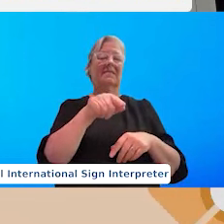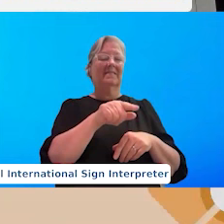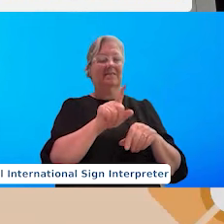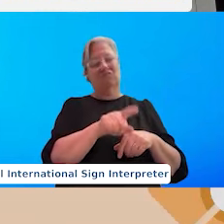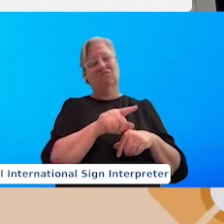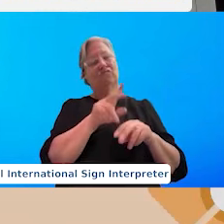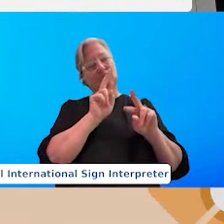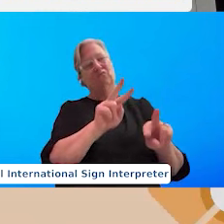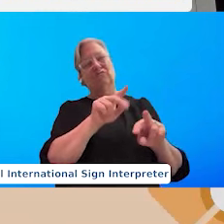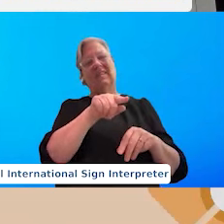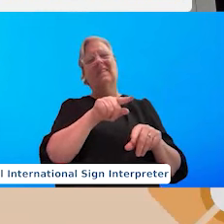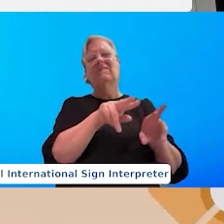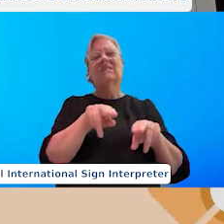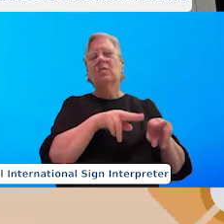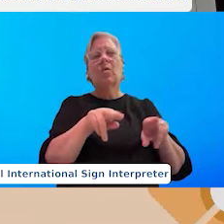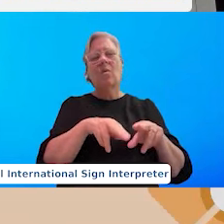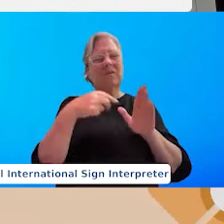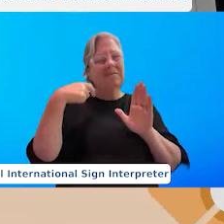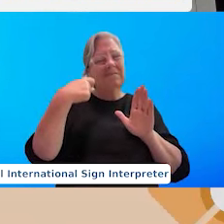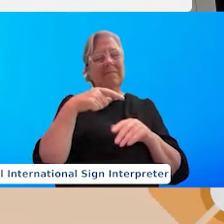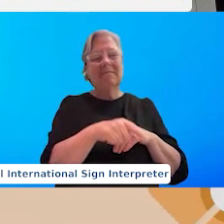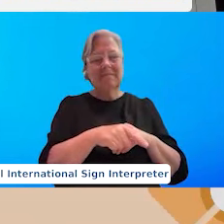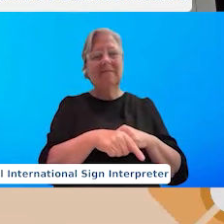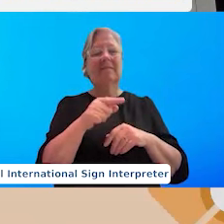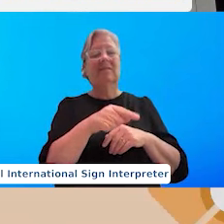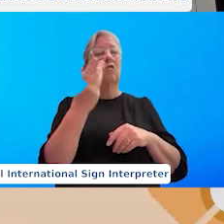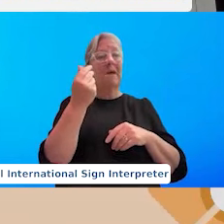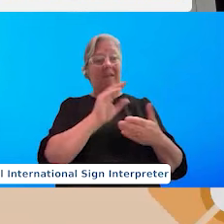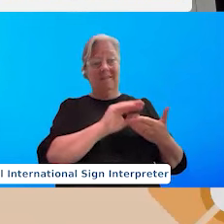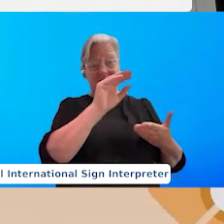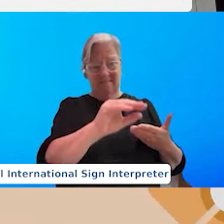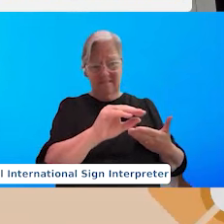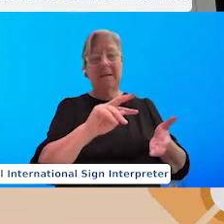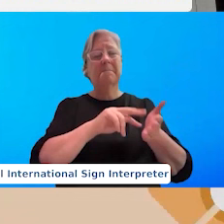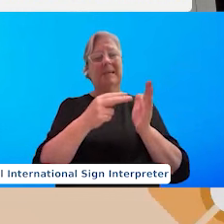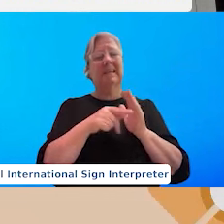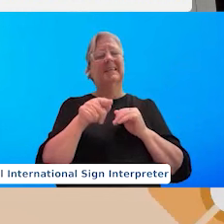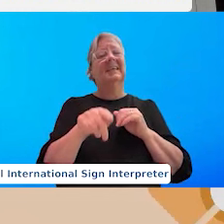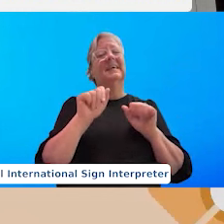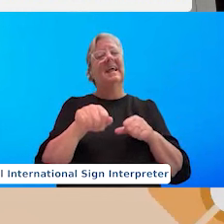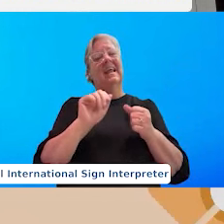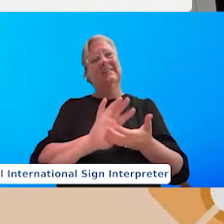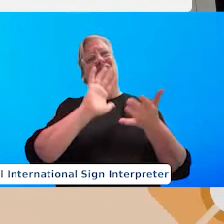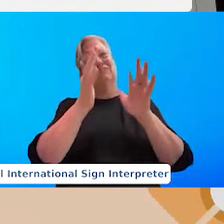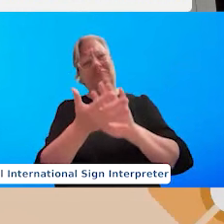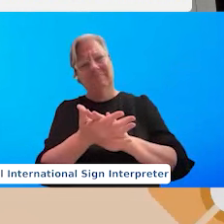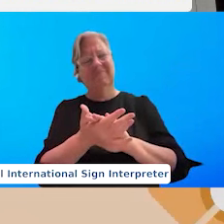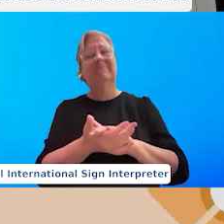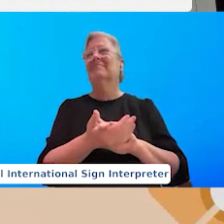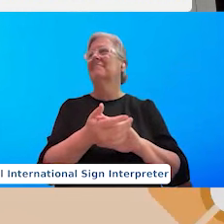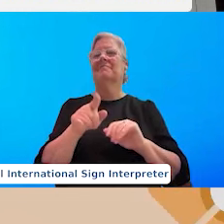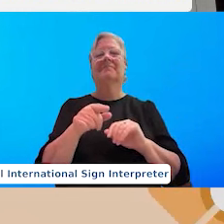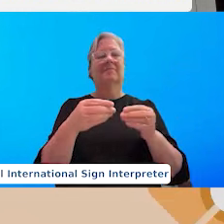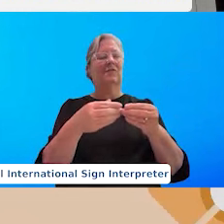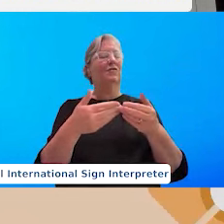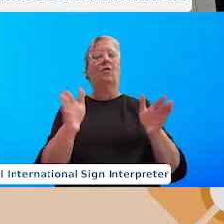fund. And sorry, due to the time constraints, maybe you can get to play the video clip on your own after